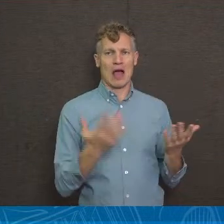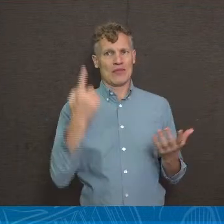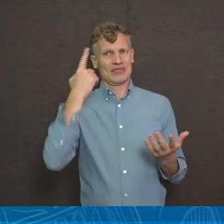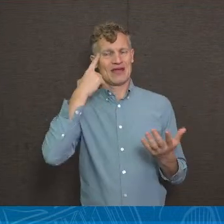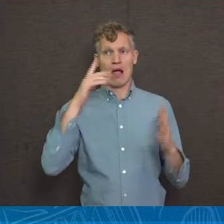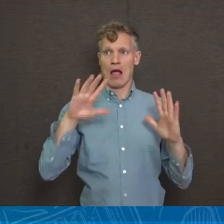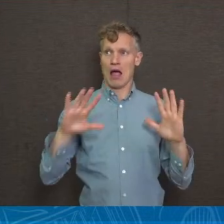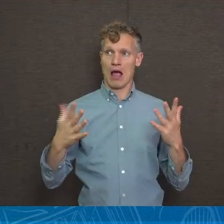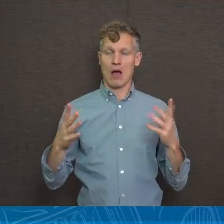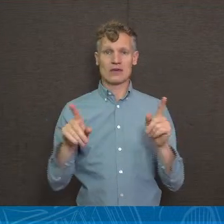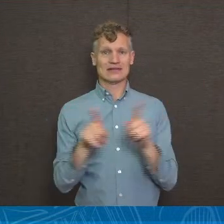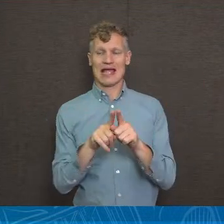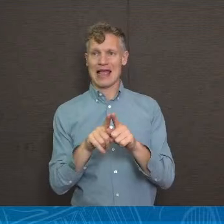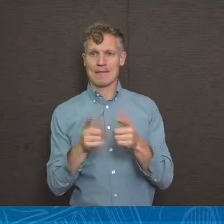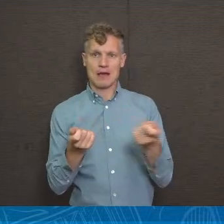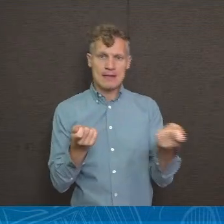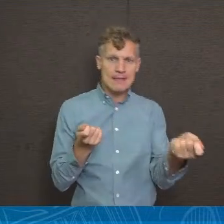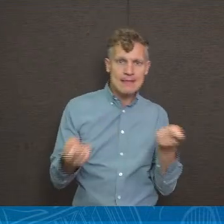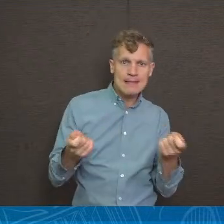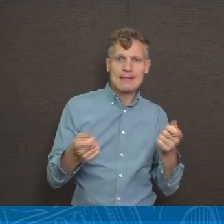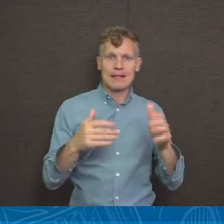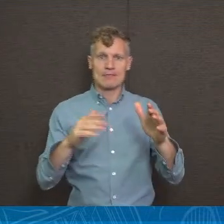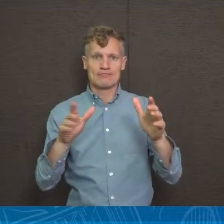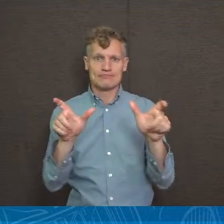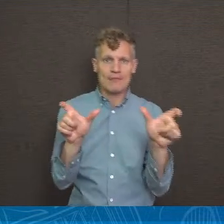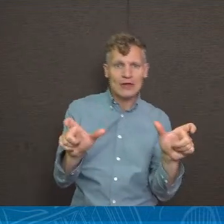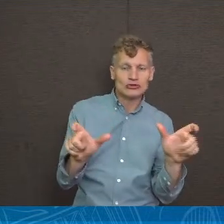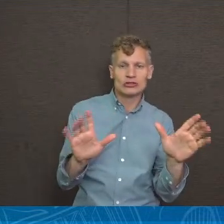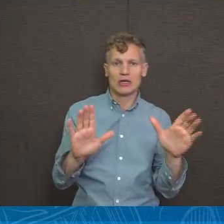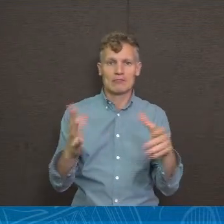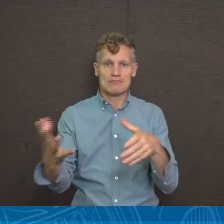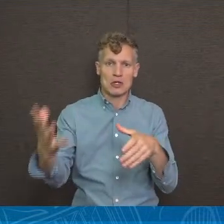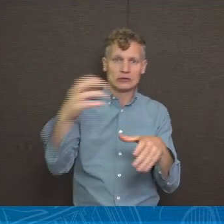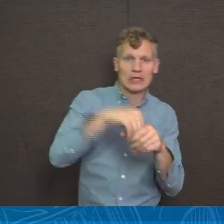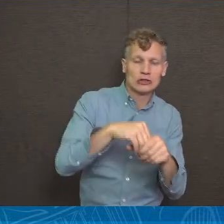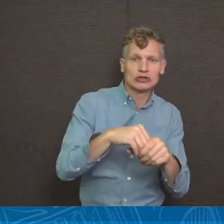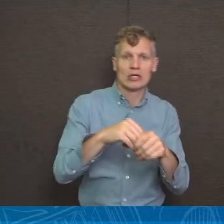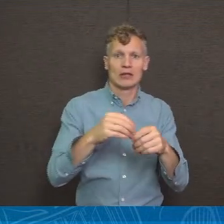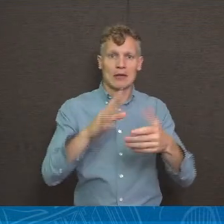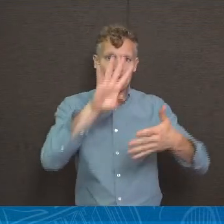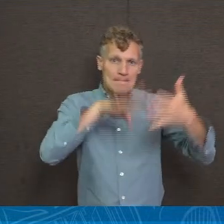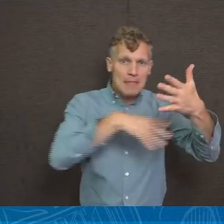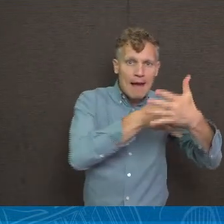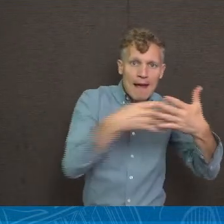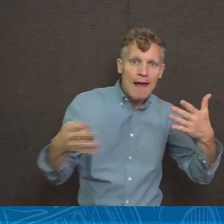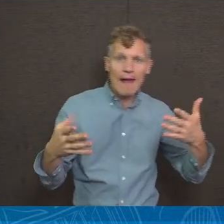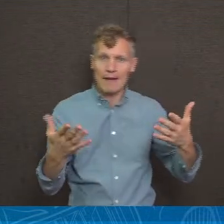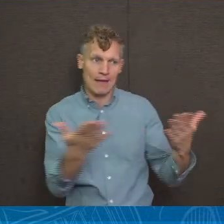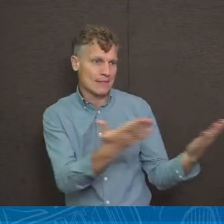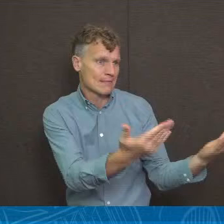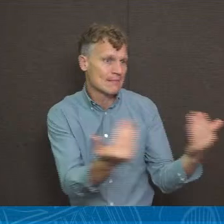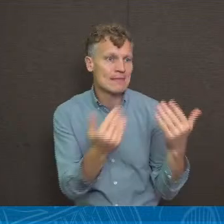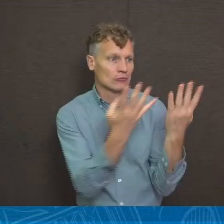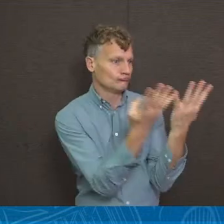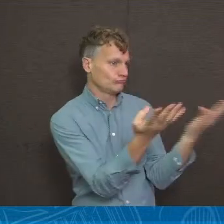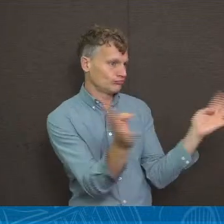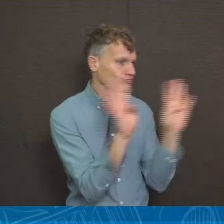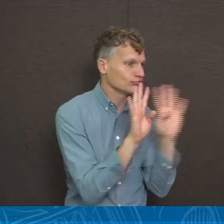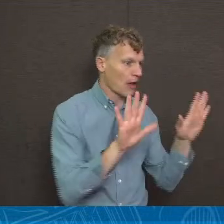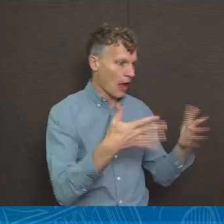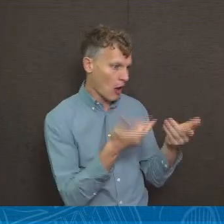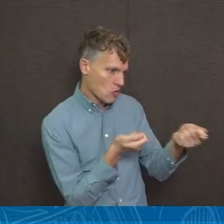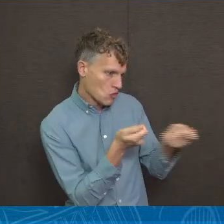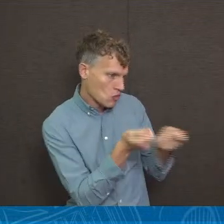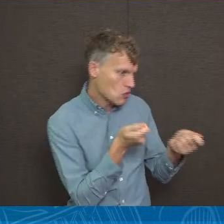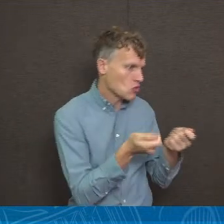mitigation, prevention, participation and planning, emergency response, recovery, reparation and